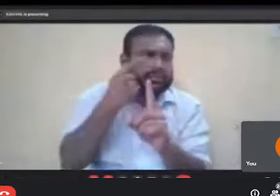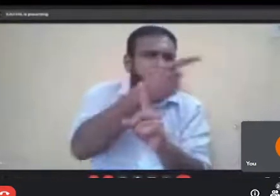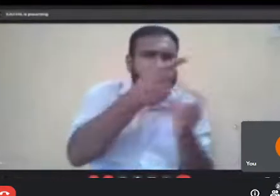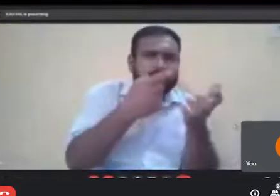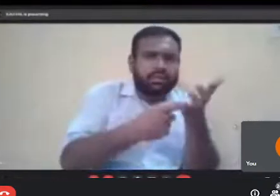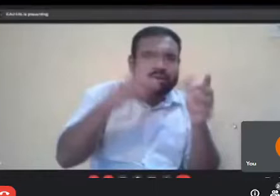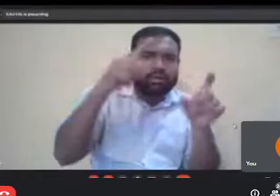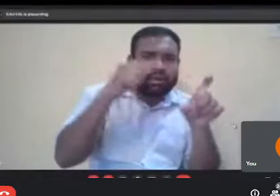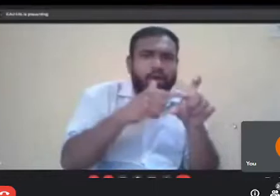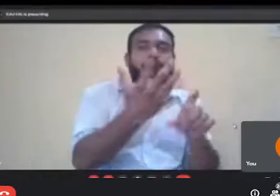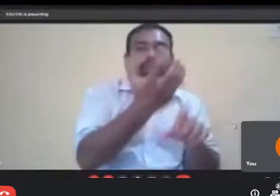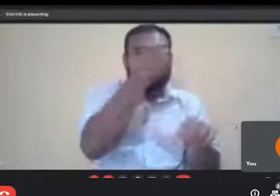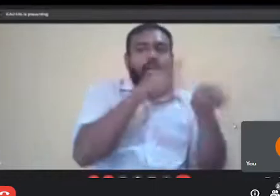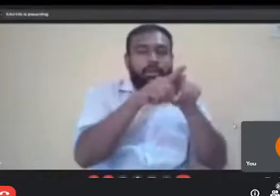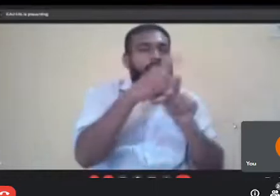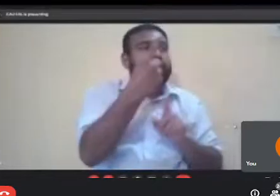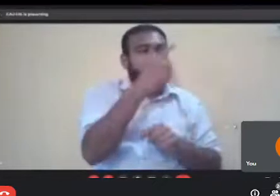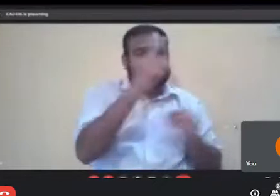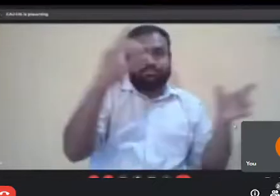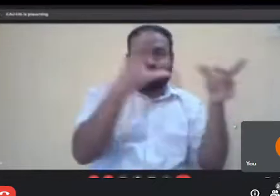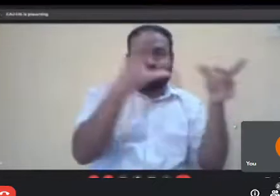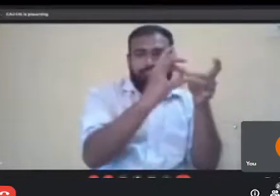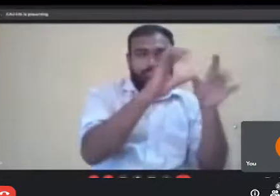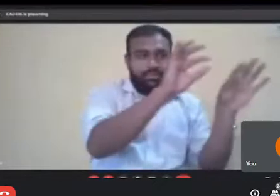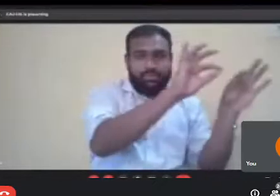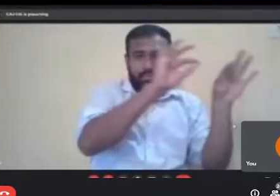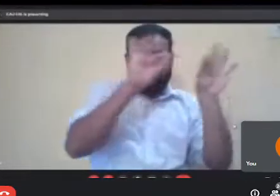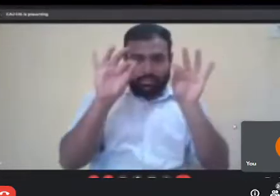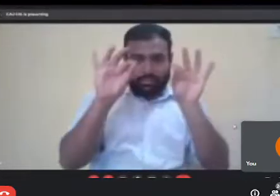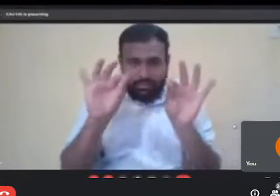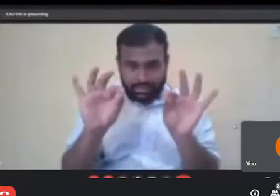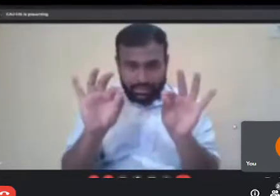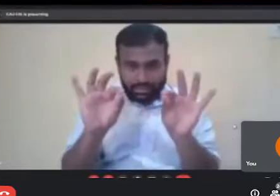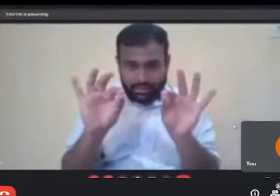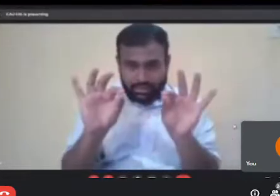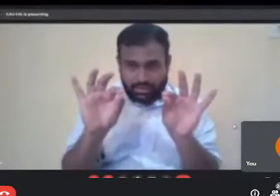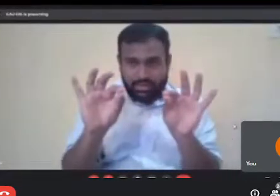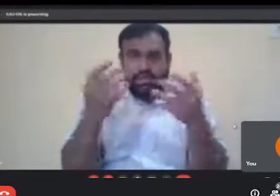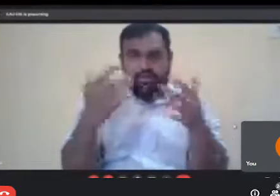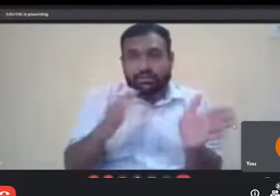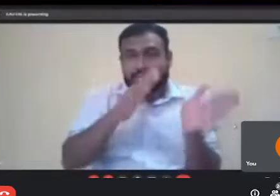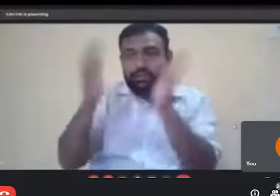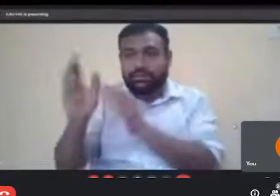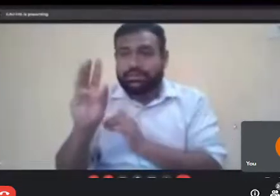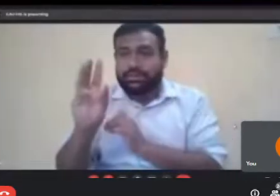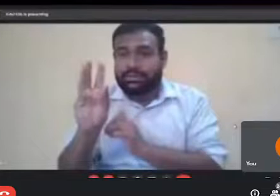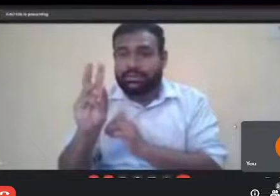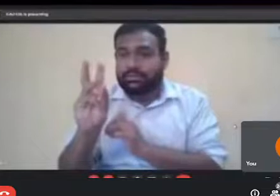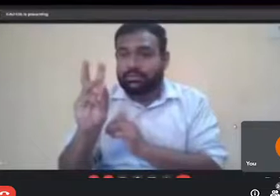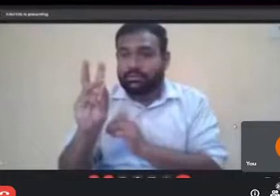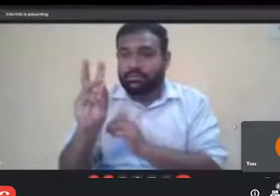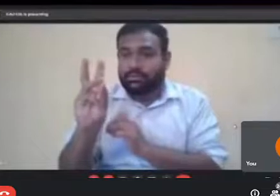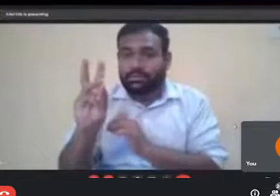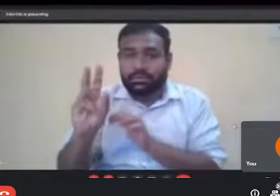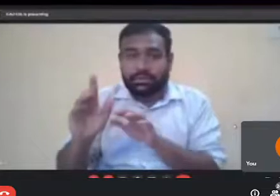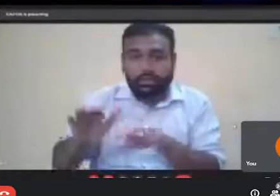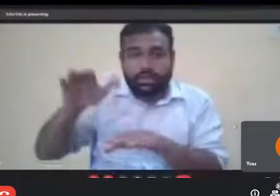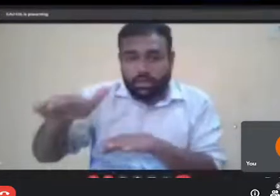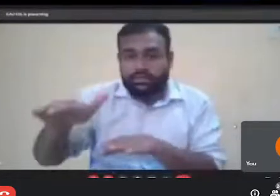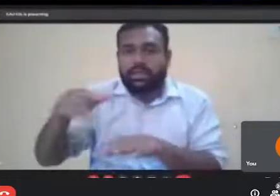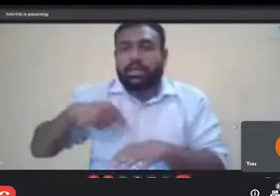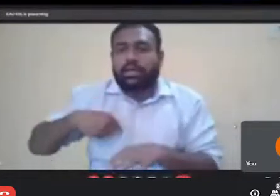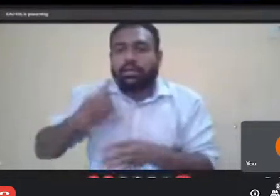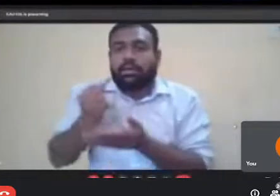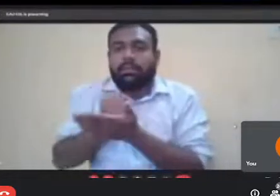the CC, here RLE and the example which have been connected here, we have to put out over here. And the